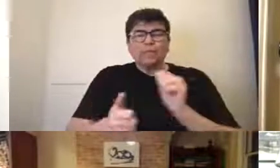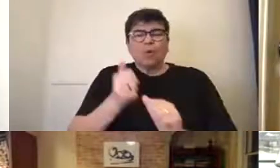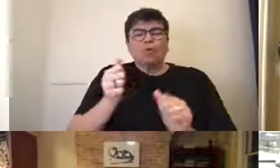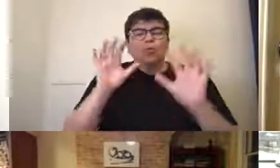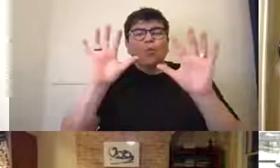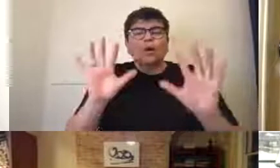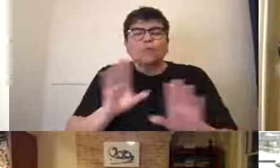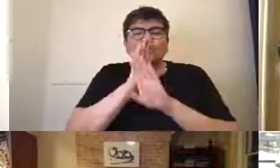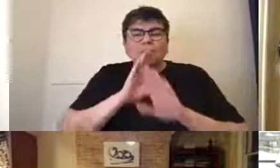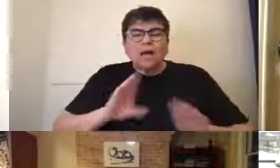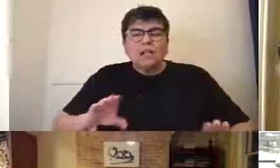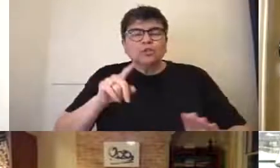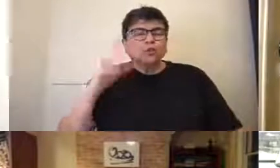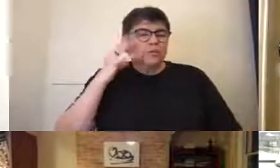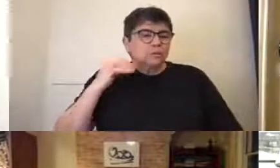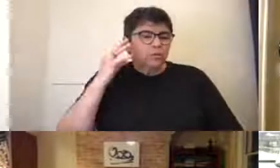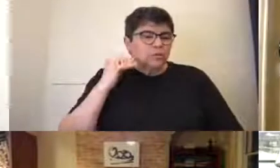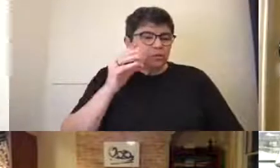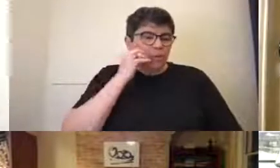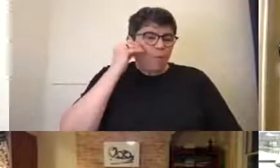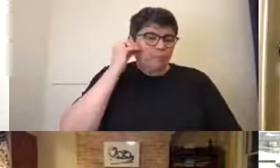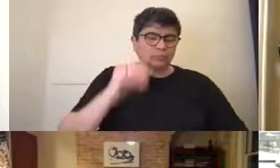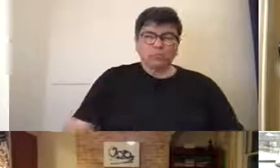you've experienced at home.